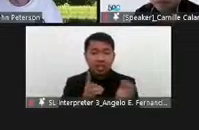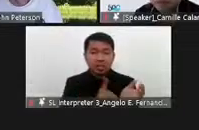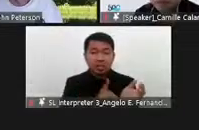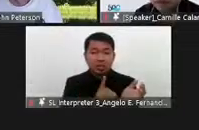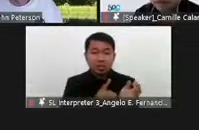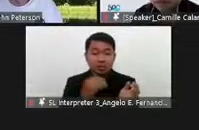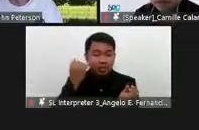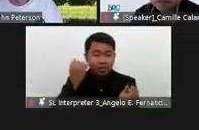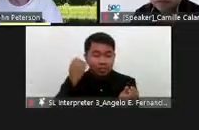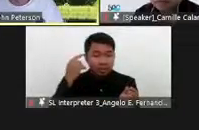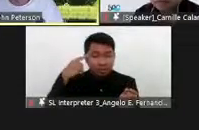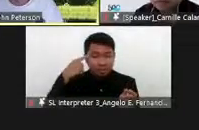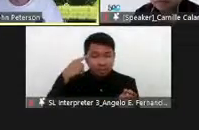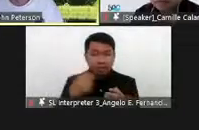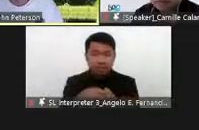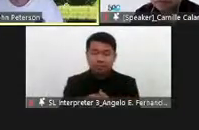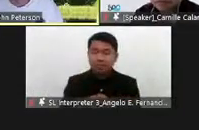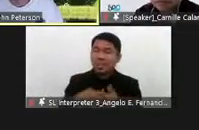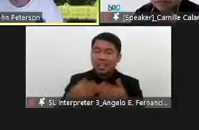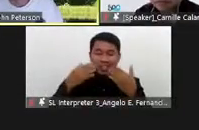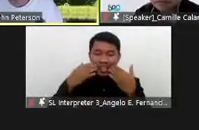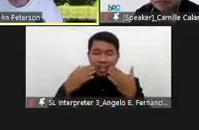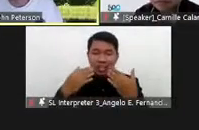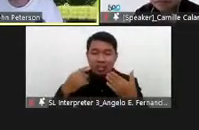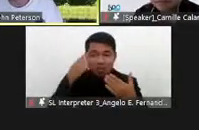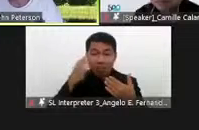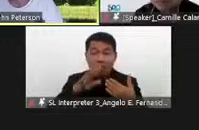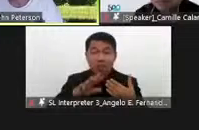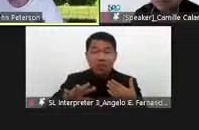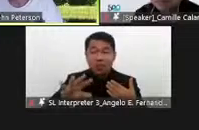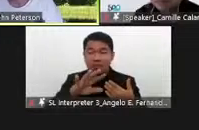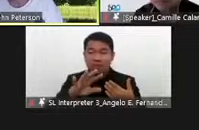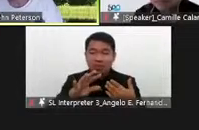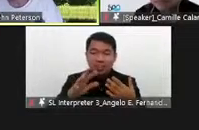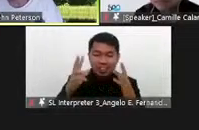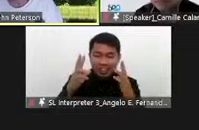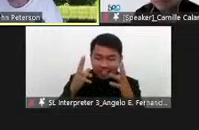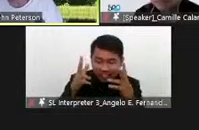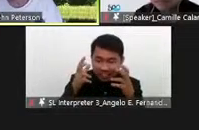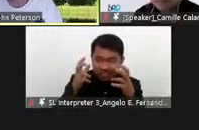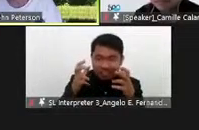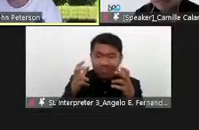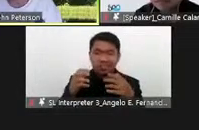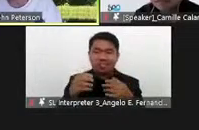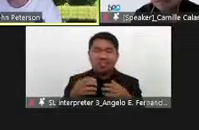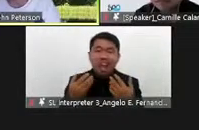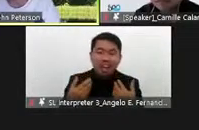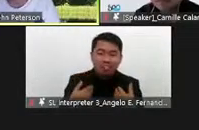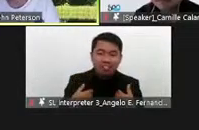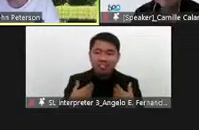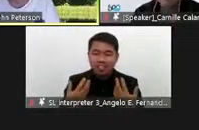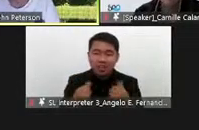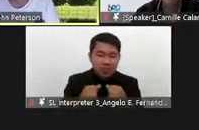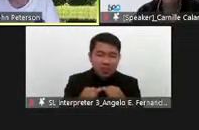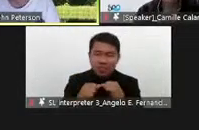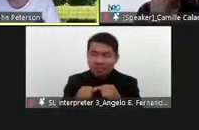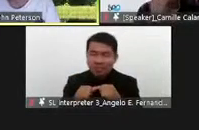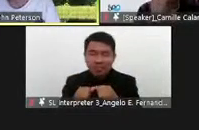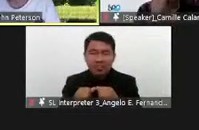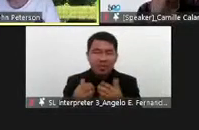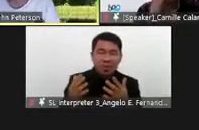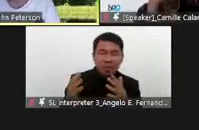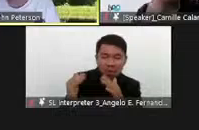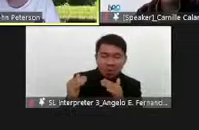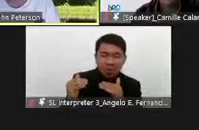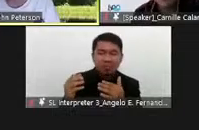Peterson? Well, thank you for your attention, everyone. These webinars are going on and on and on. Hopefully one day we'll be out of the pandemic